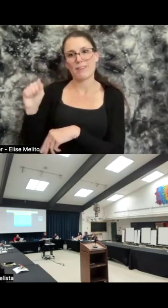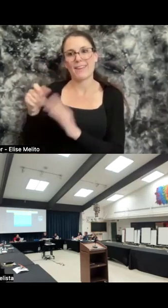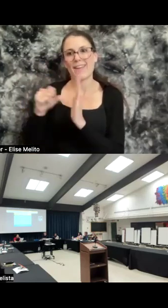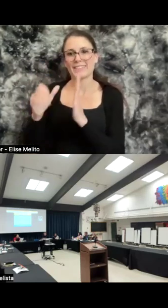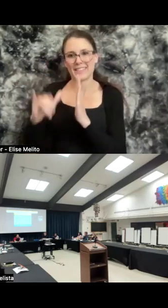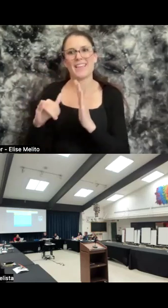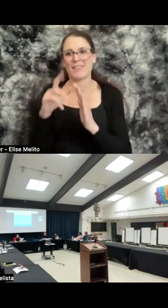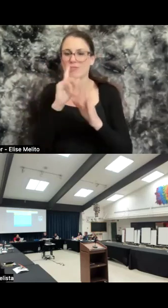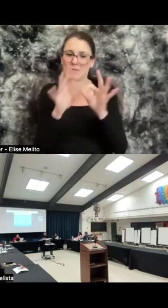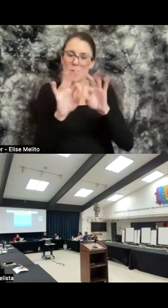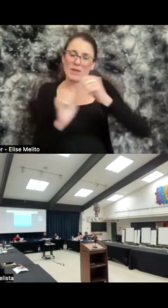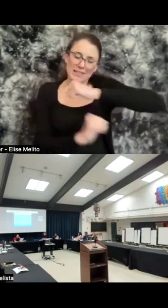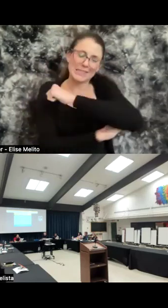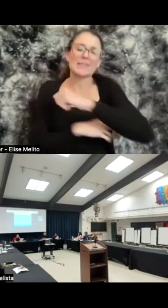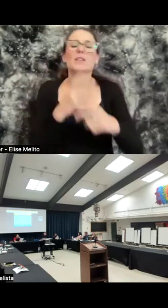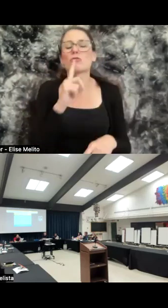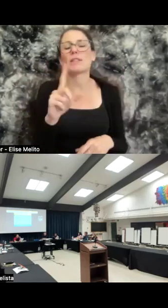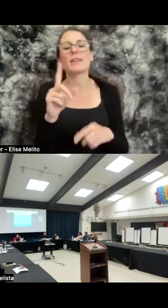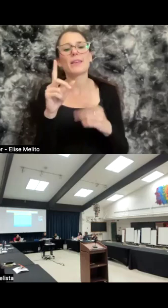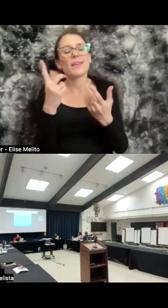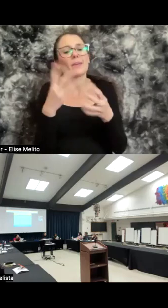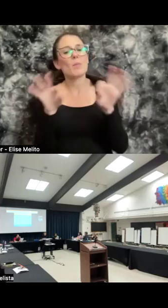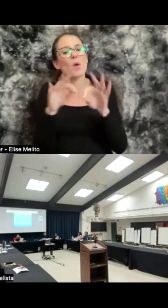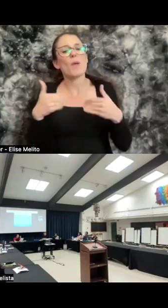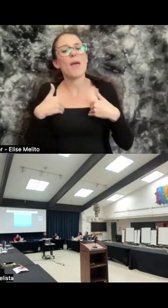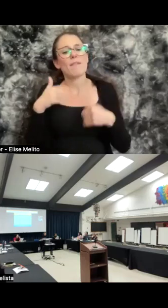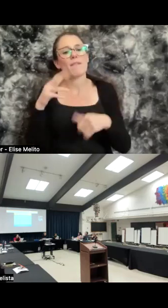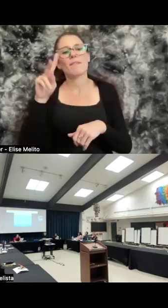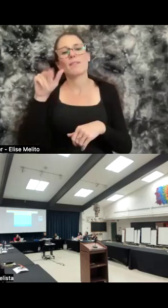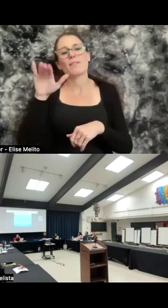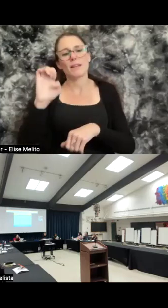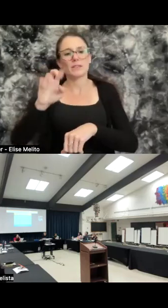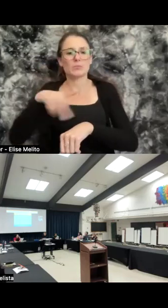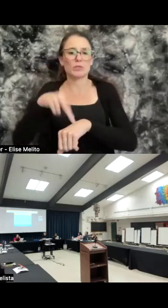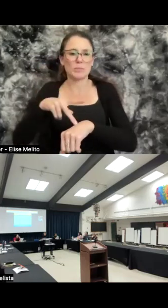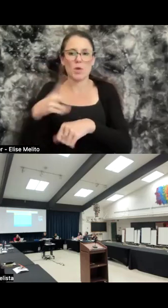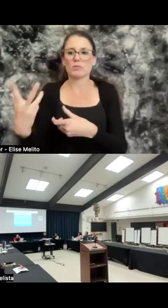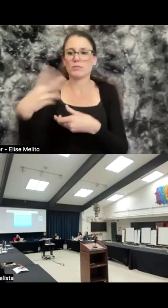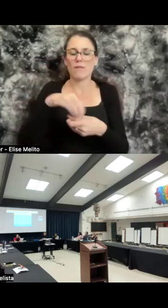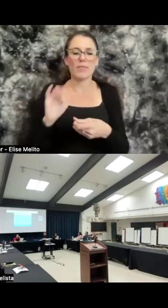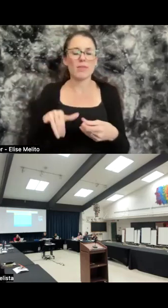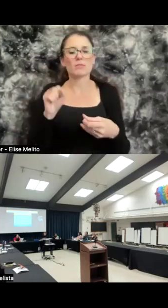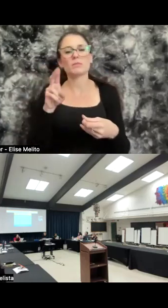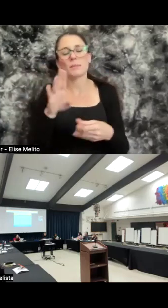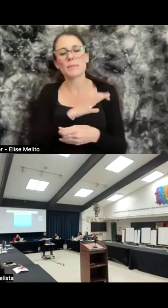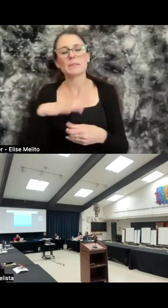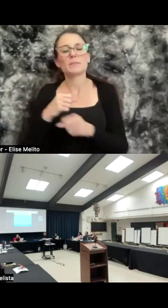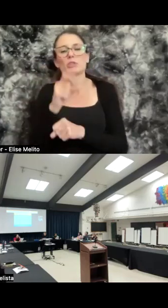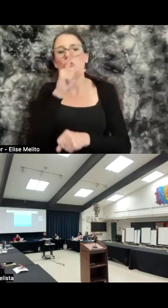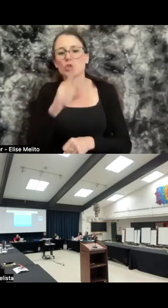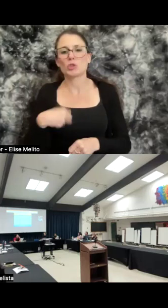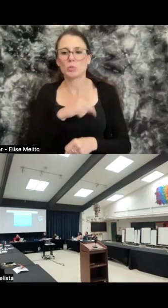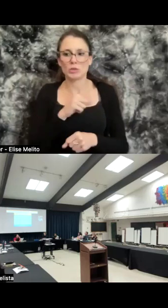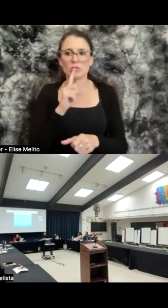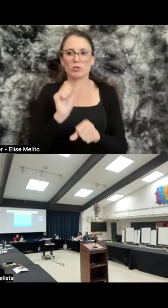Exciting that we have both vice principals as part of that subcommittee, and to ensure that we are indeed pulling